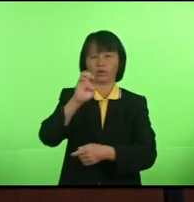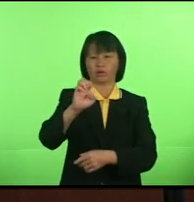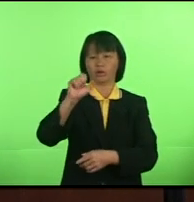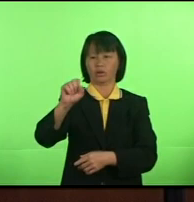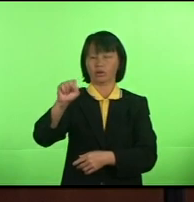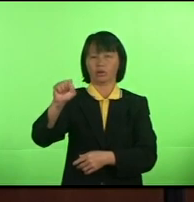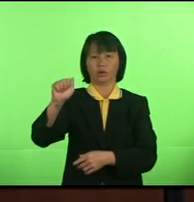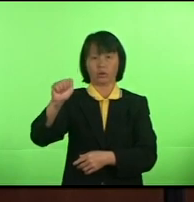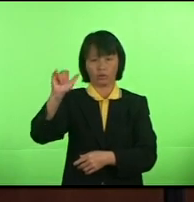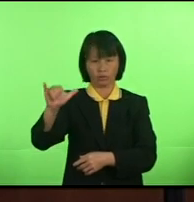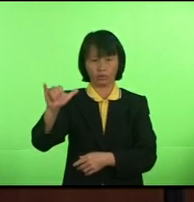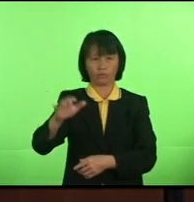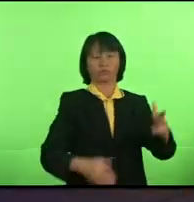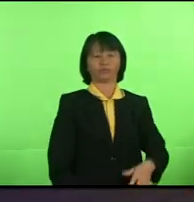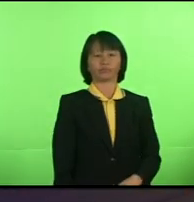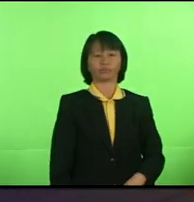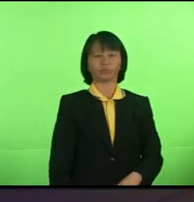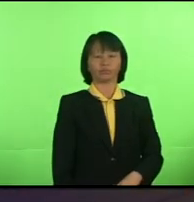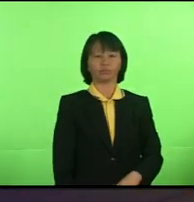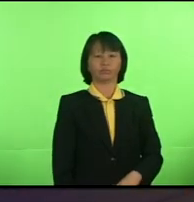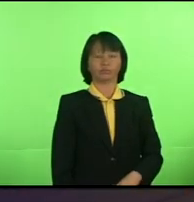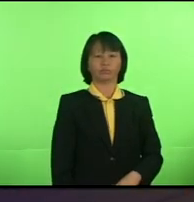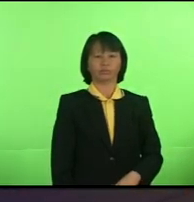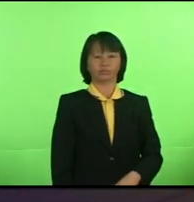Next slide, yeah, we'll